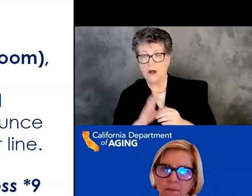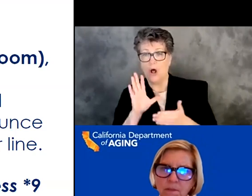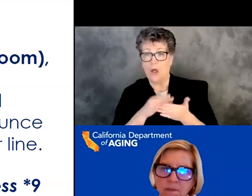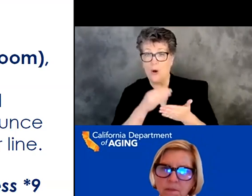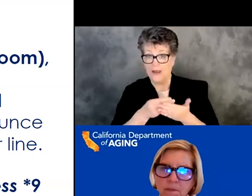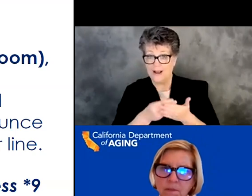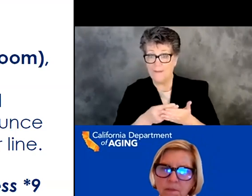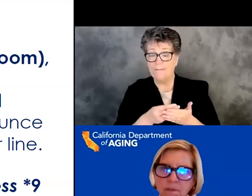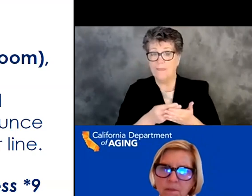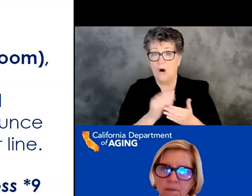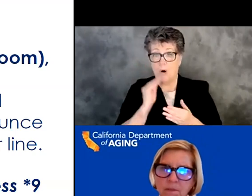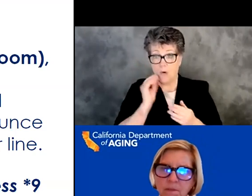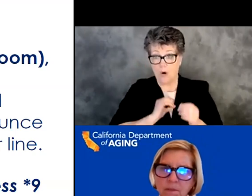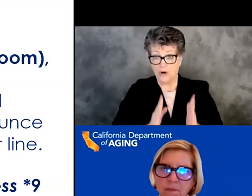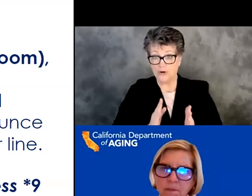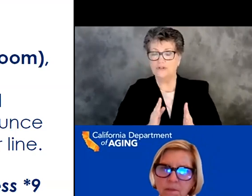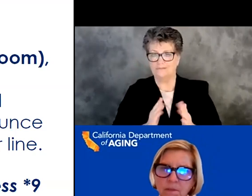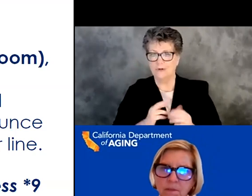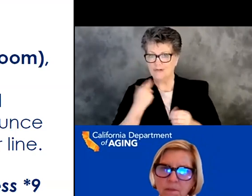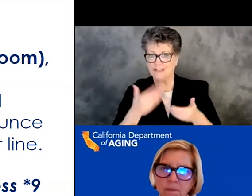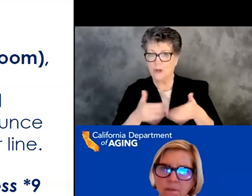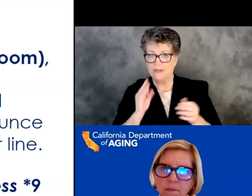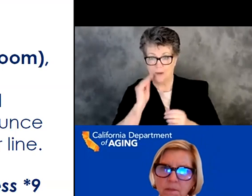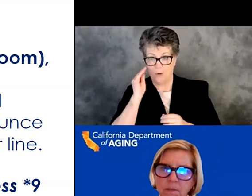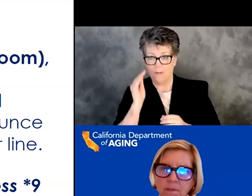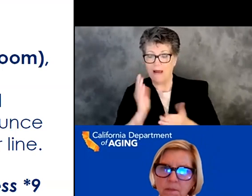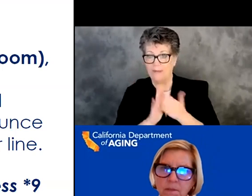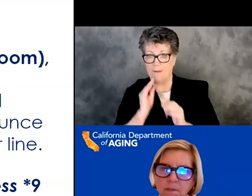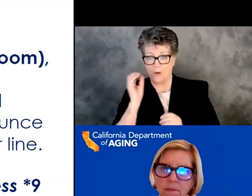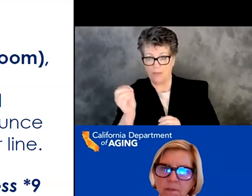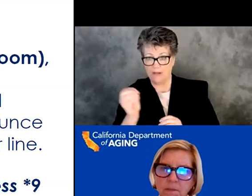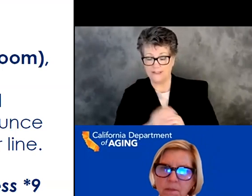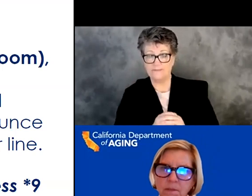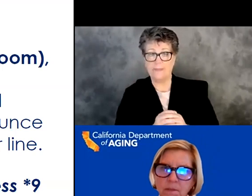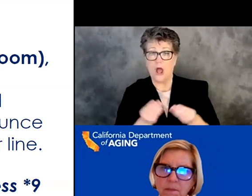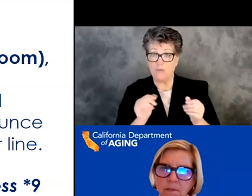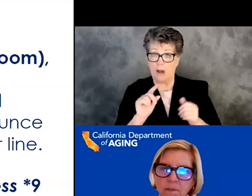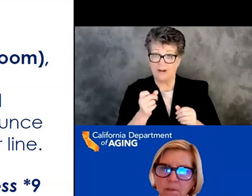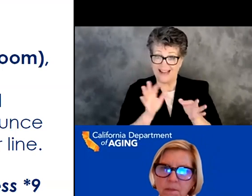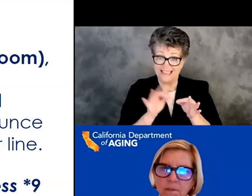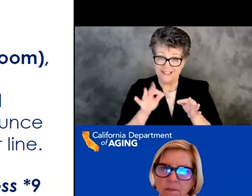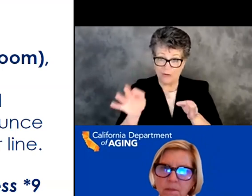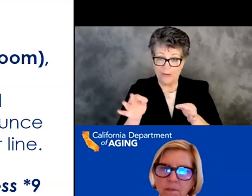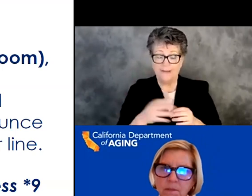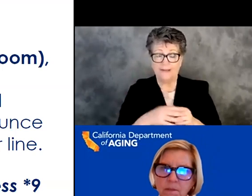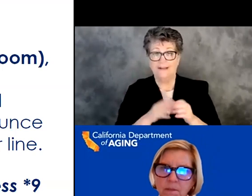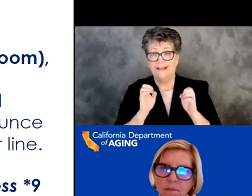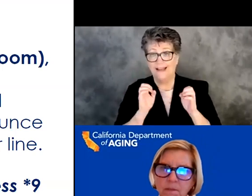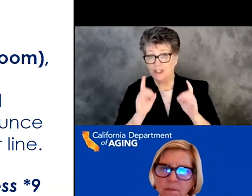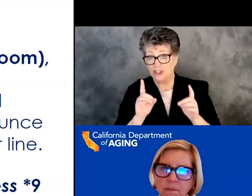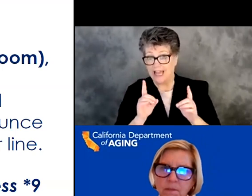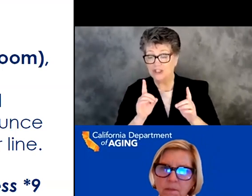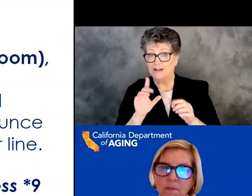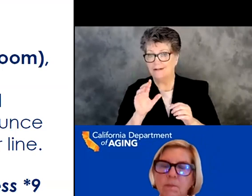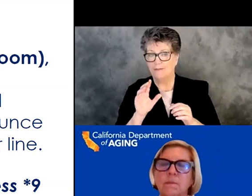are also at risk of housing loss and homelessness. Work around property tax deferment, education around loan